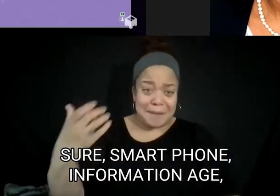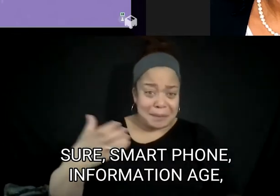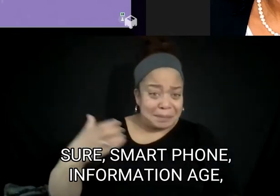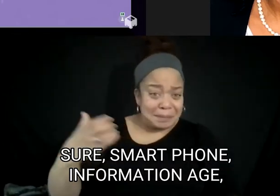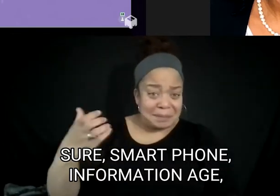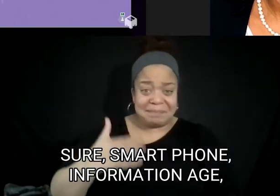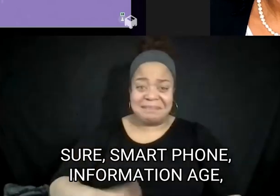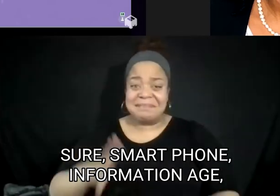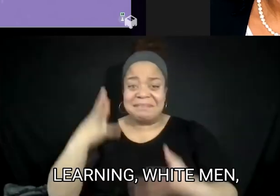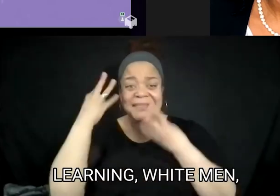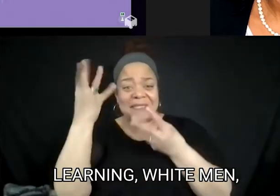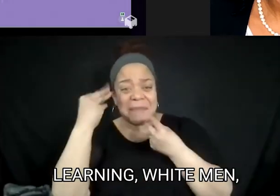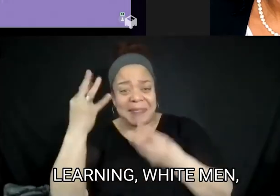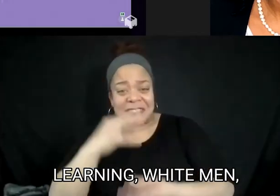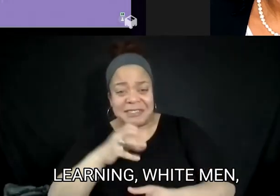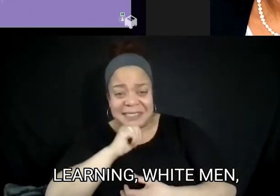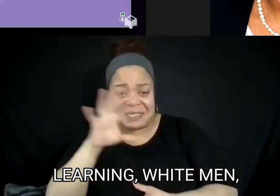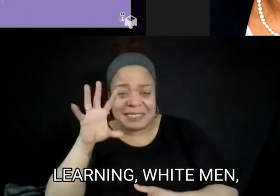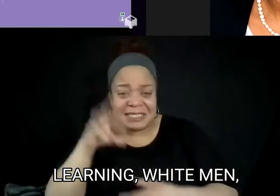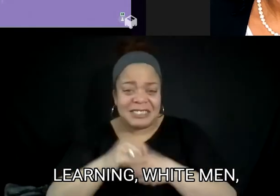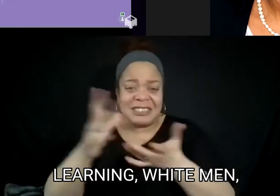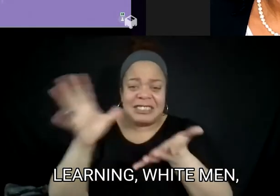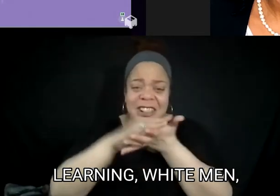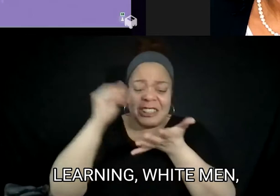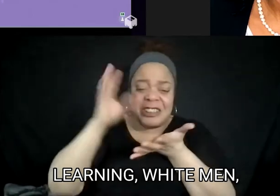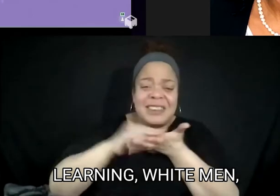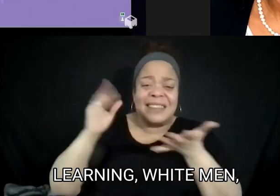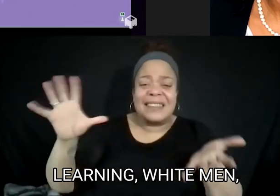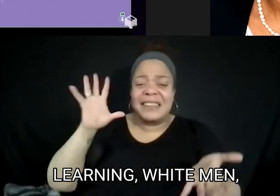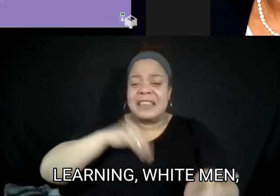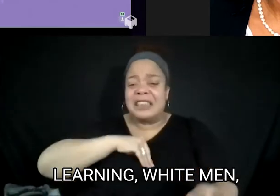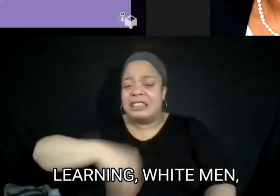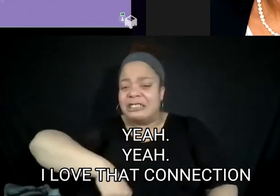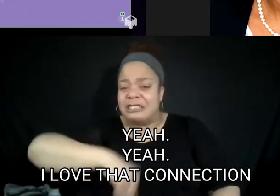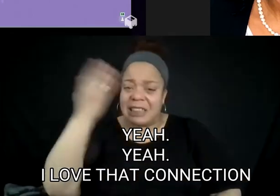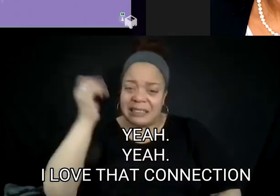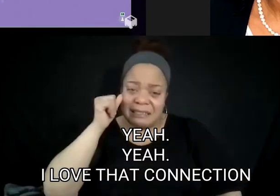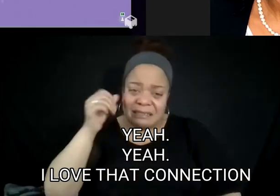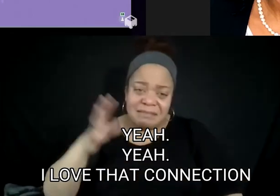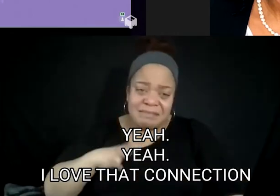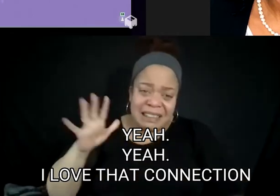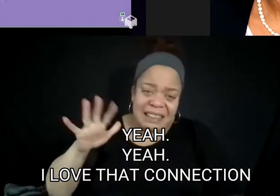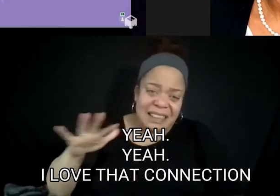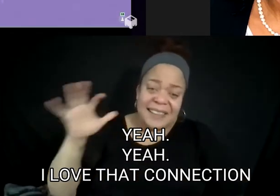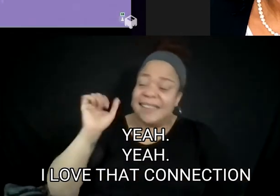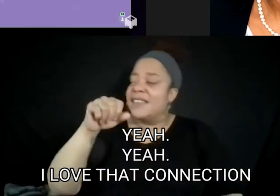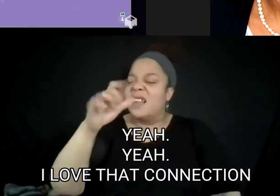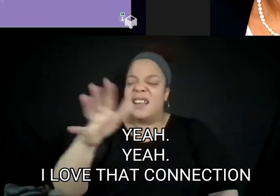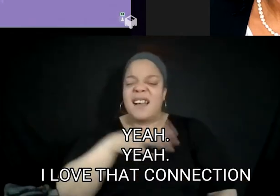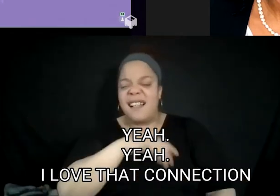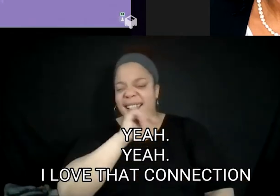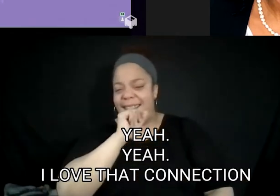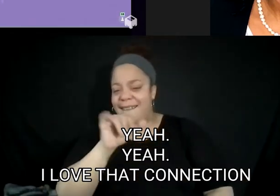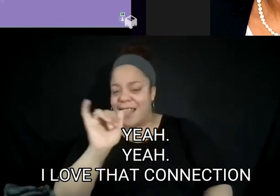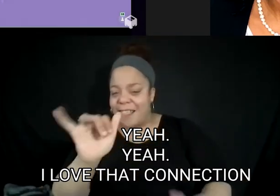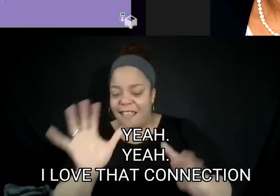yeah. I love that connection has kind of stuck as kind of the biggest of the words here, which is, I think,